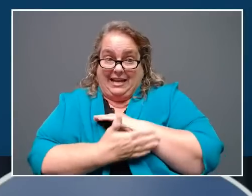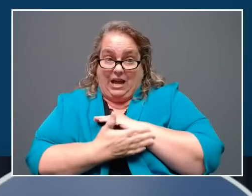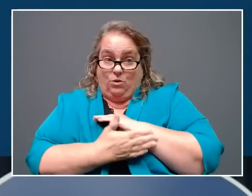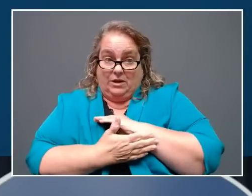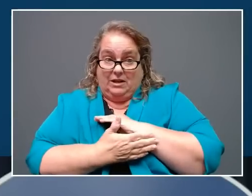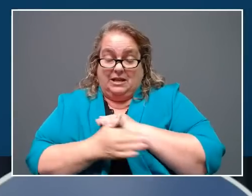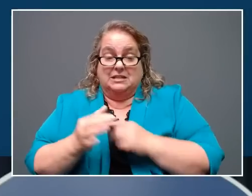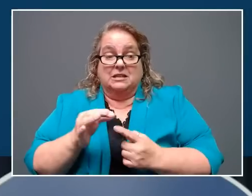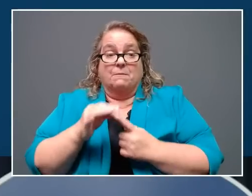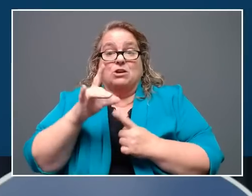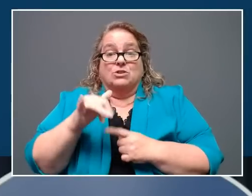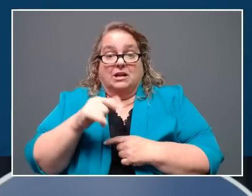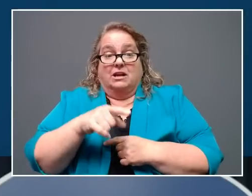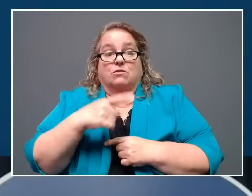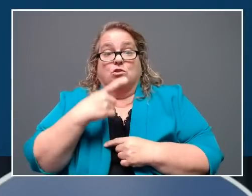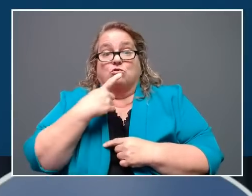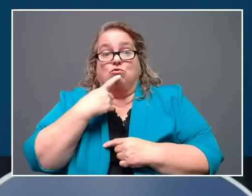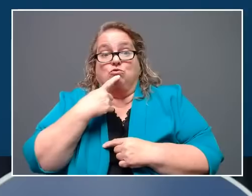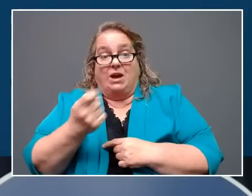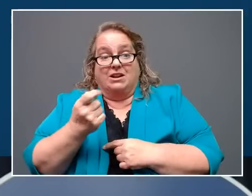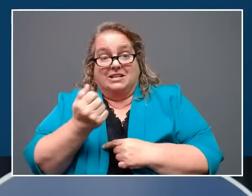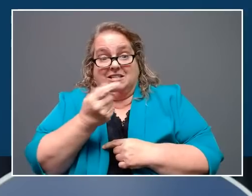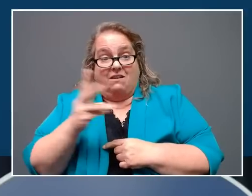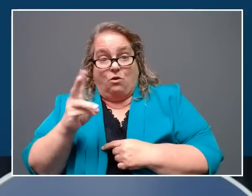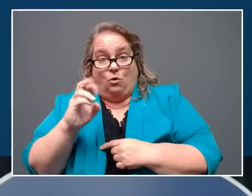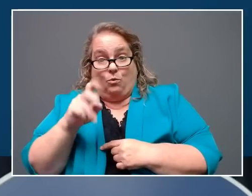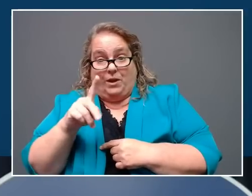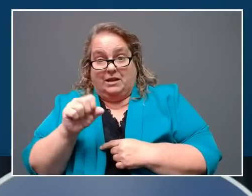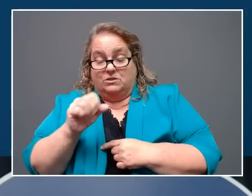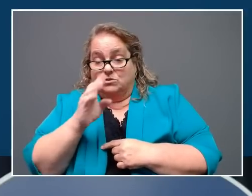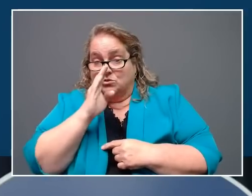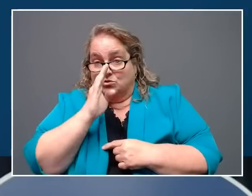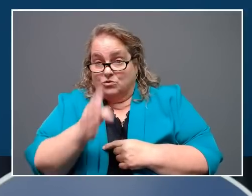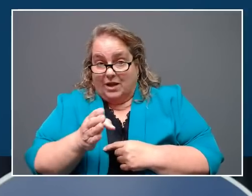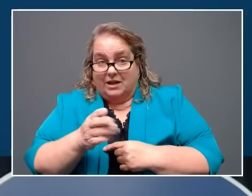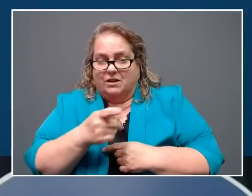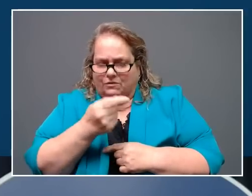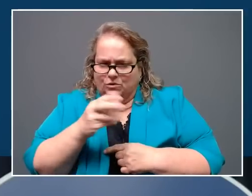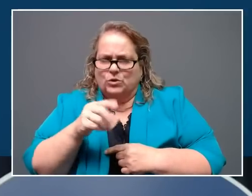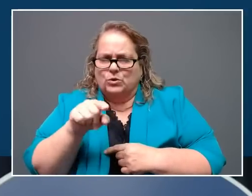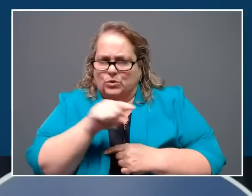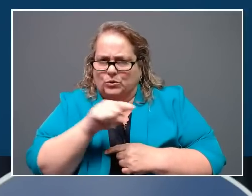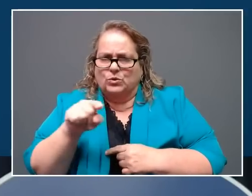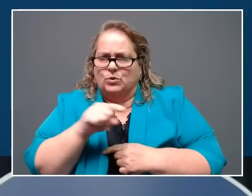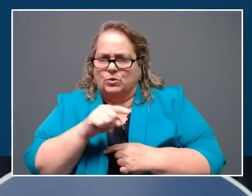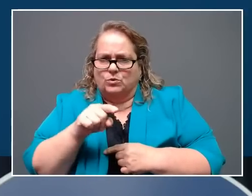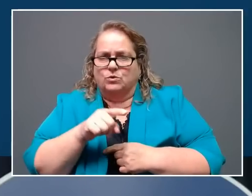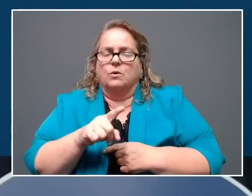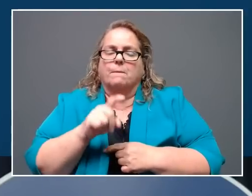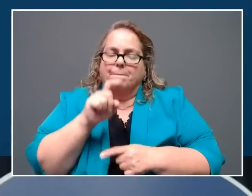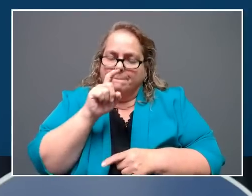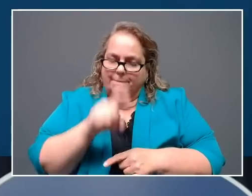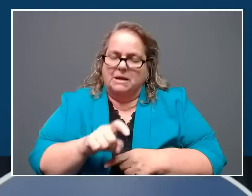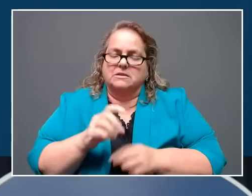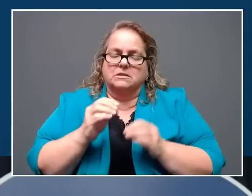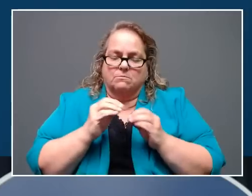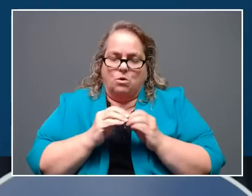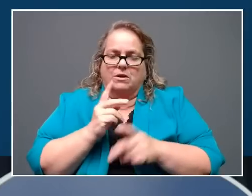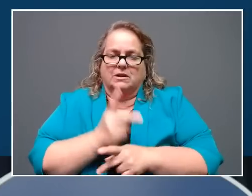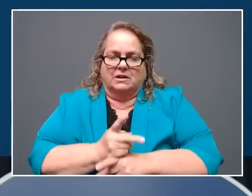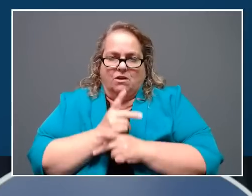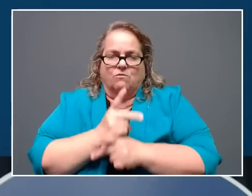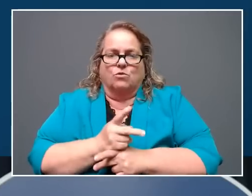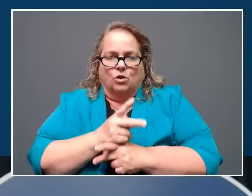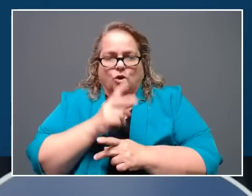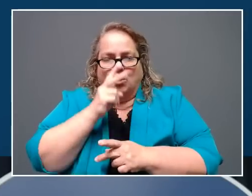been red multiple weeks in a row, and I could see a few that are here, you really ought to look at the guidance really